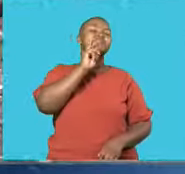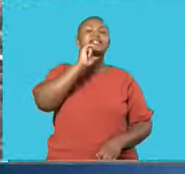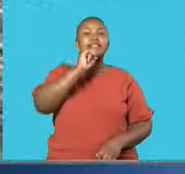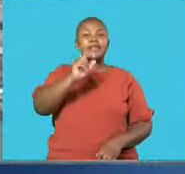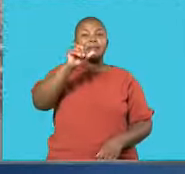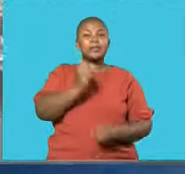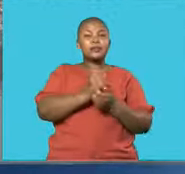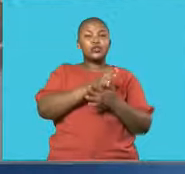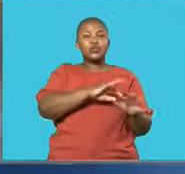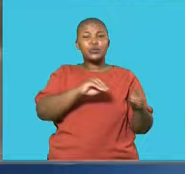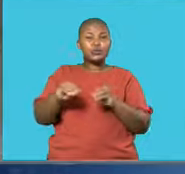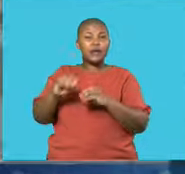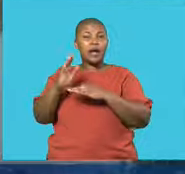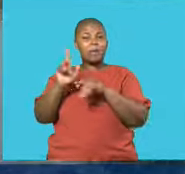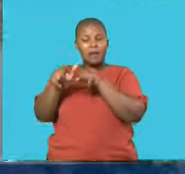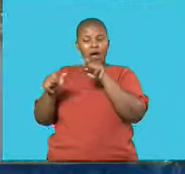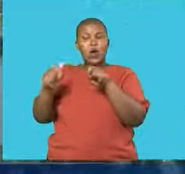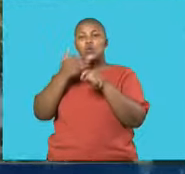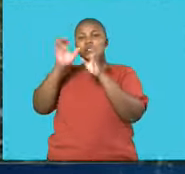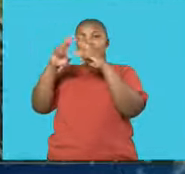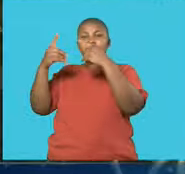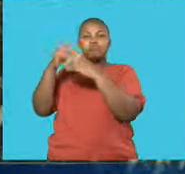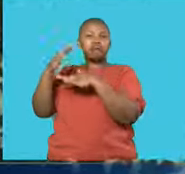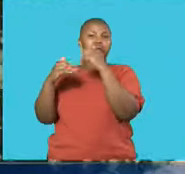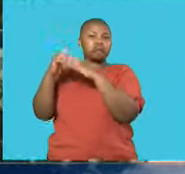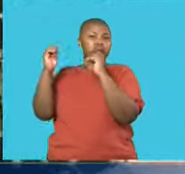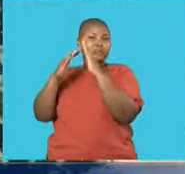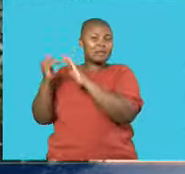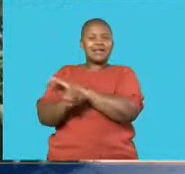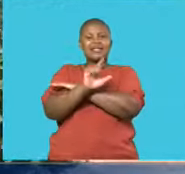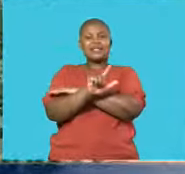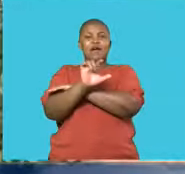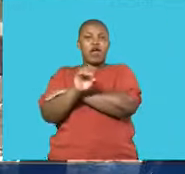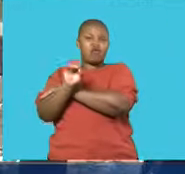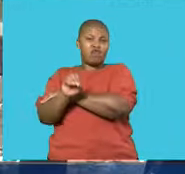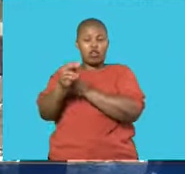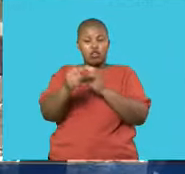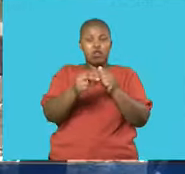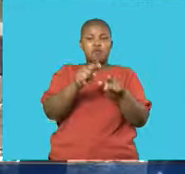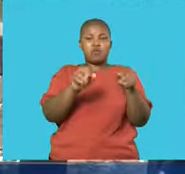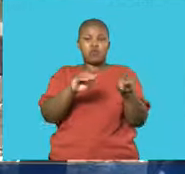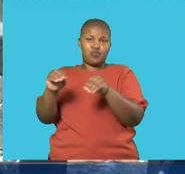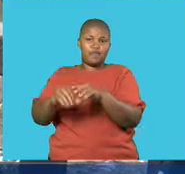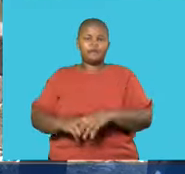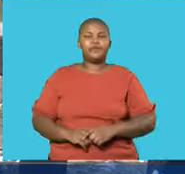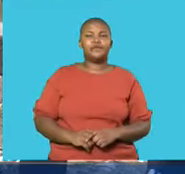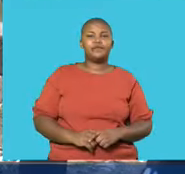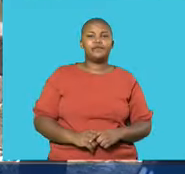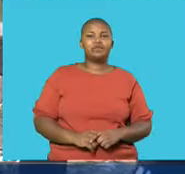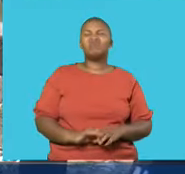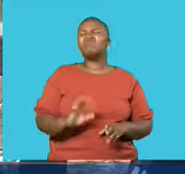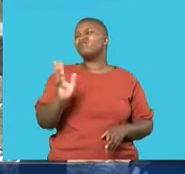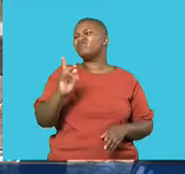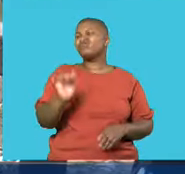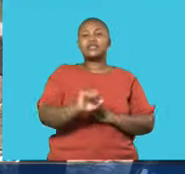ezokuthutha abantu abacishe belinganiselwe kumakhulu ayisikhombisa basondelene nalomfula. About 700 odd houses that have